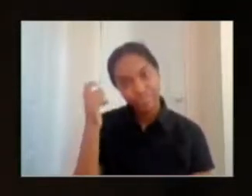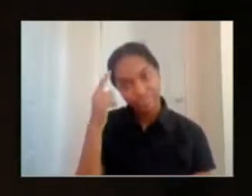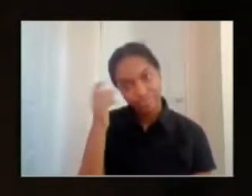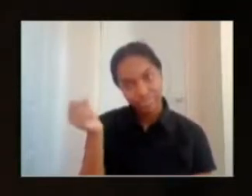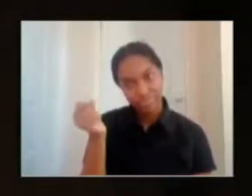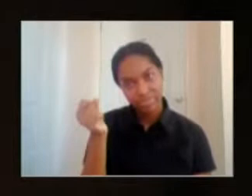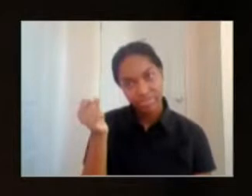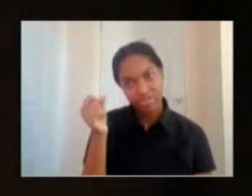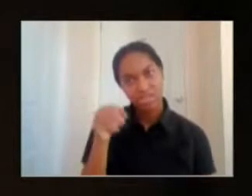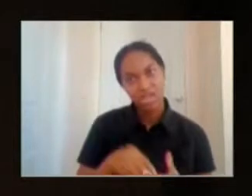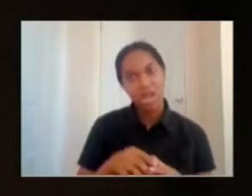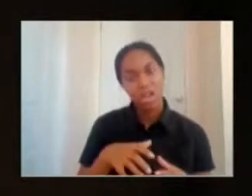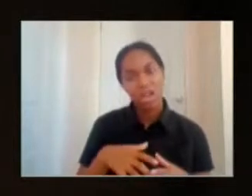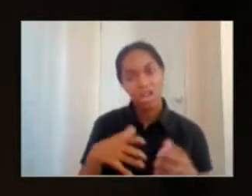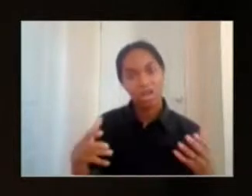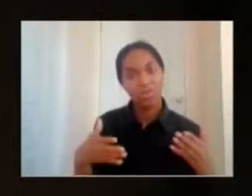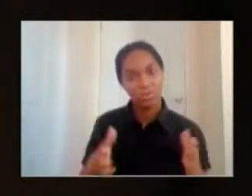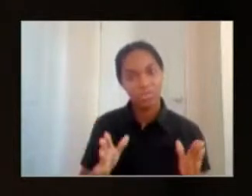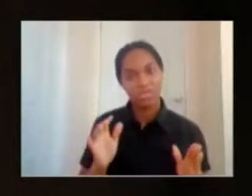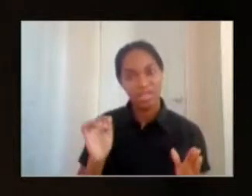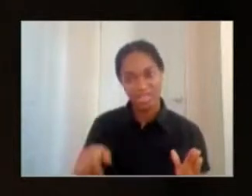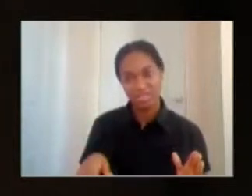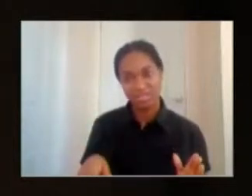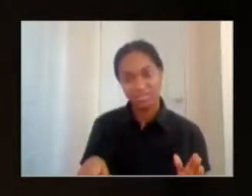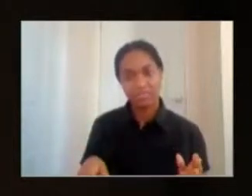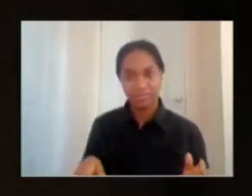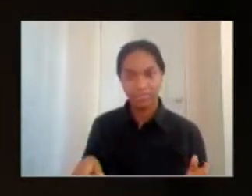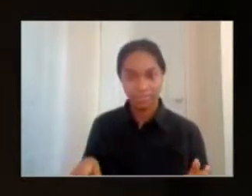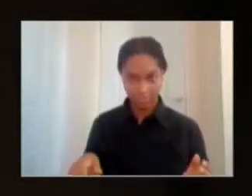in a lot of ways that's about it. So